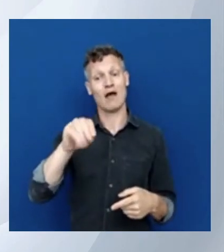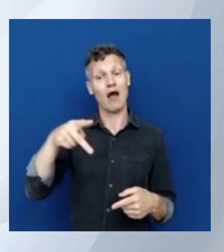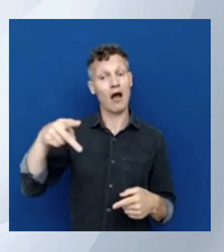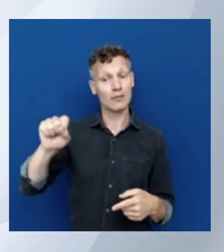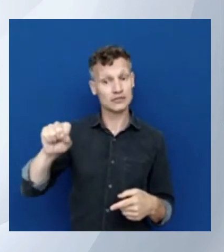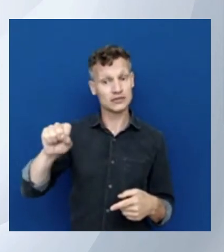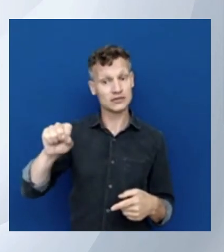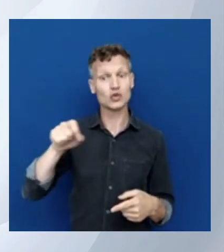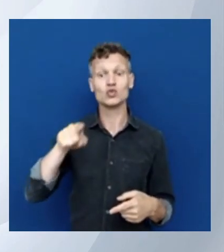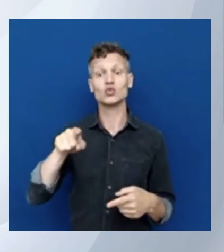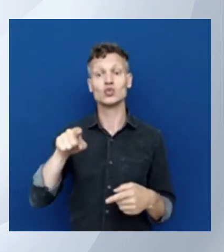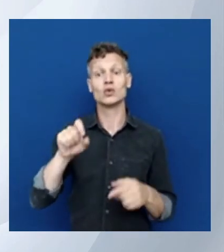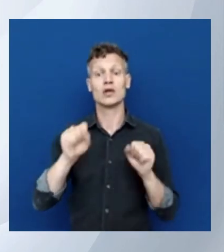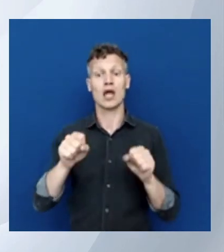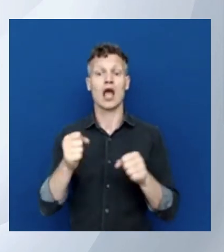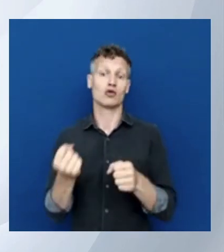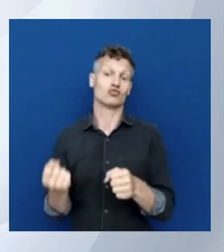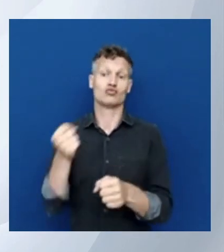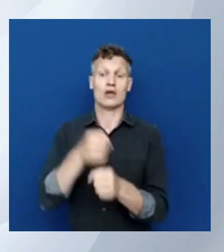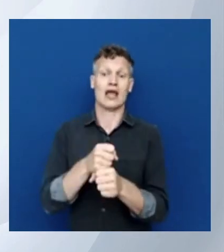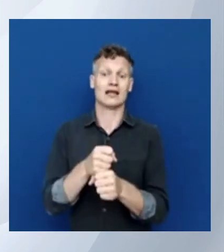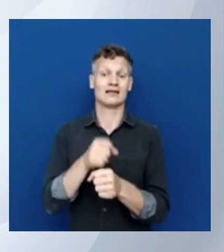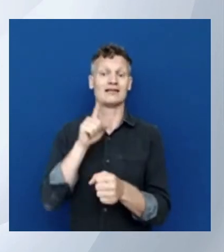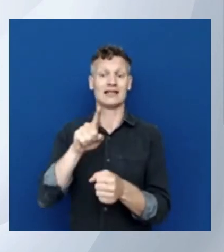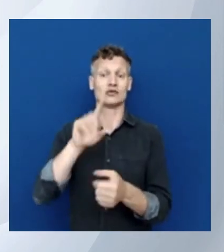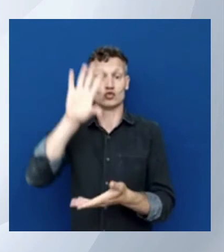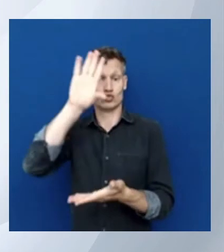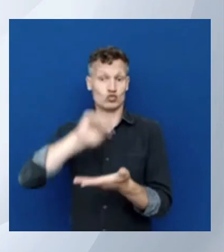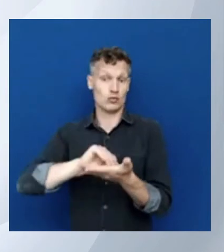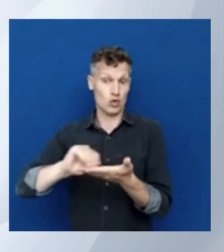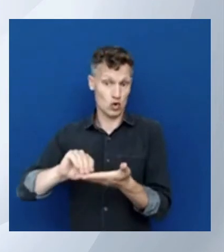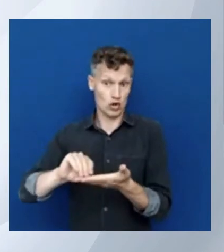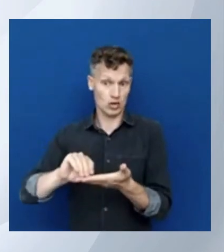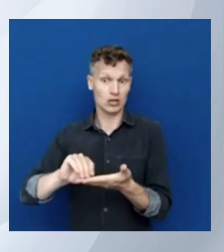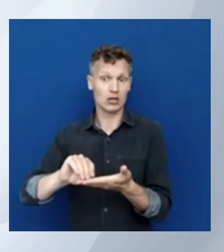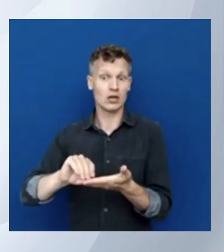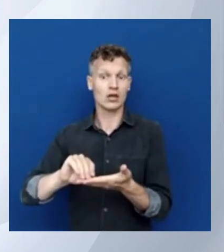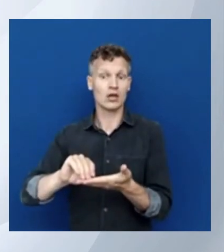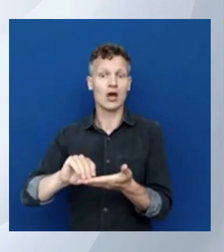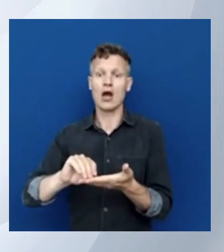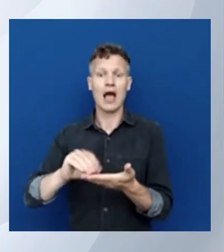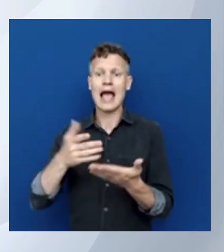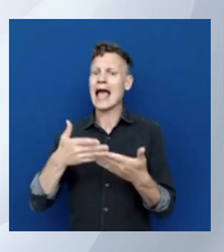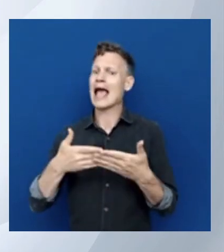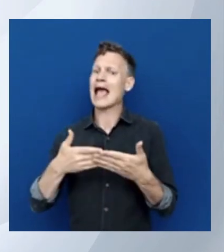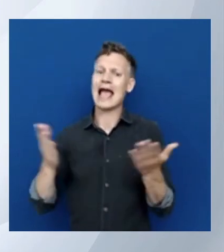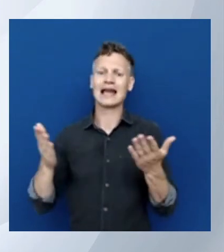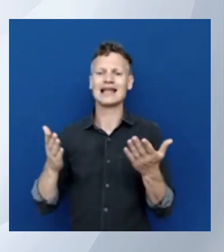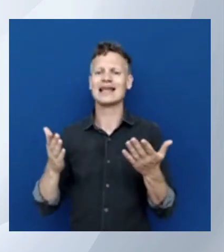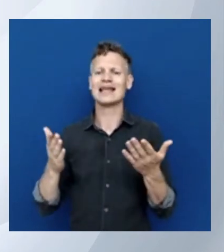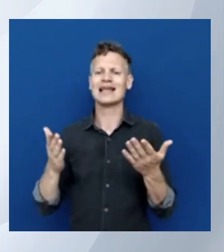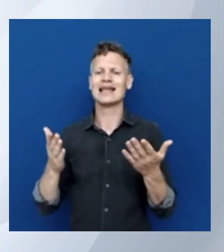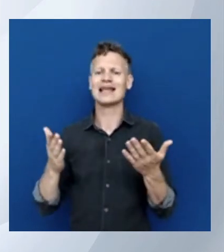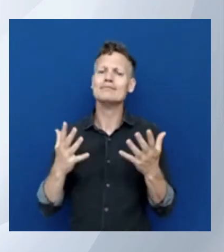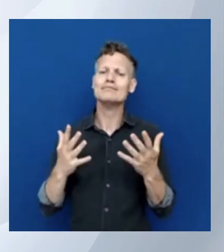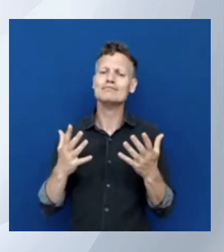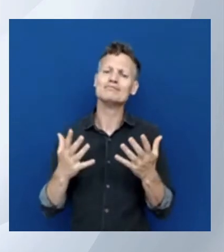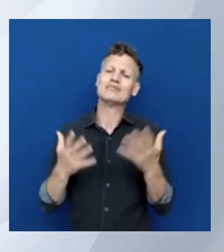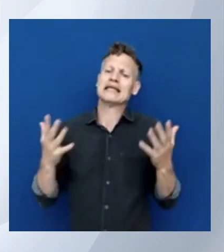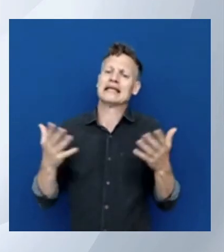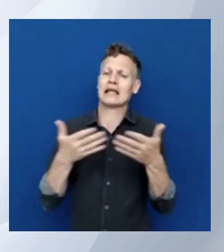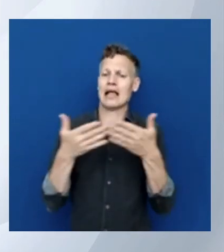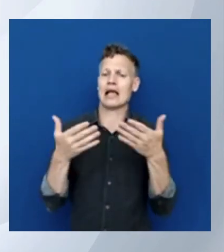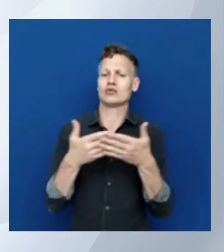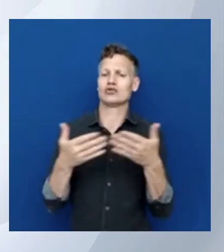that report that I showed you using all major languages. So if you're battling with the tool set, give me a